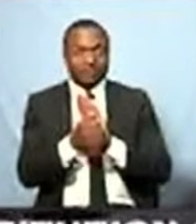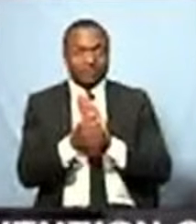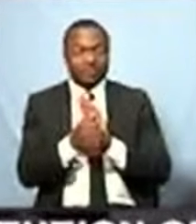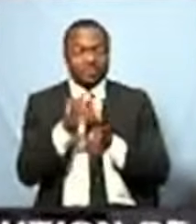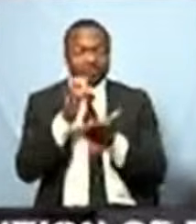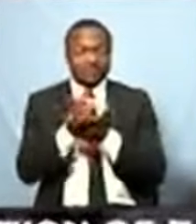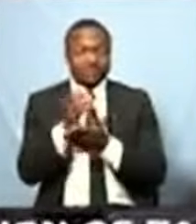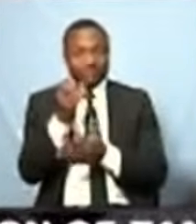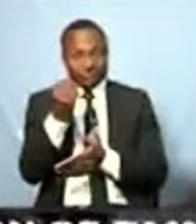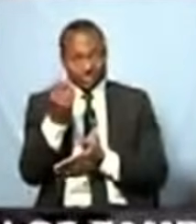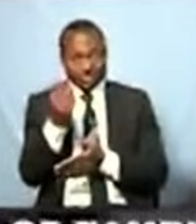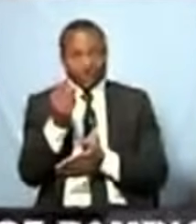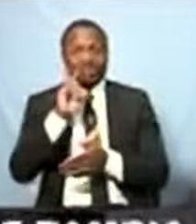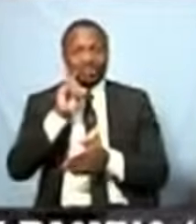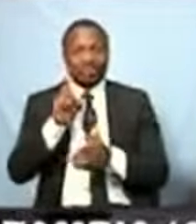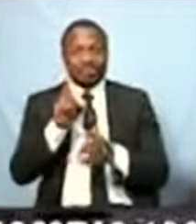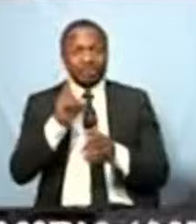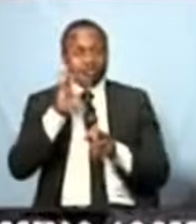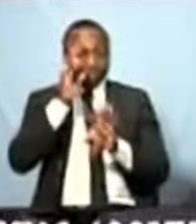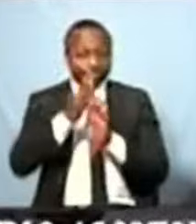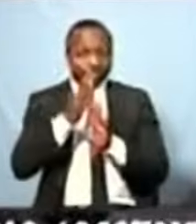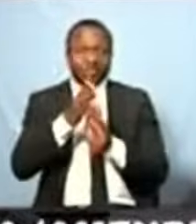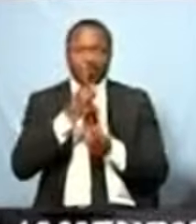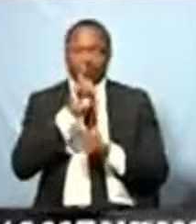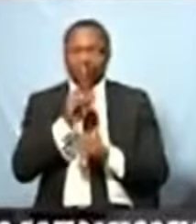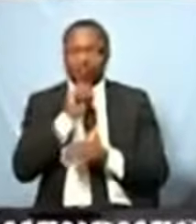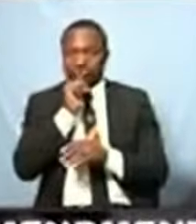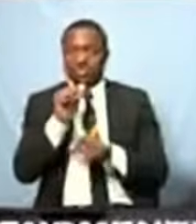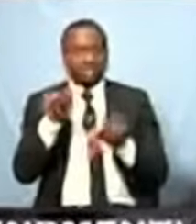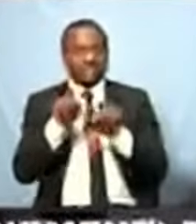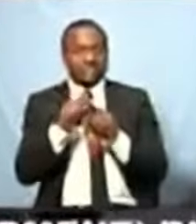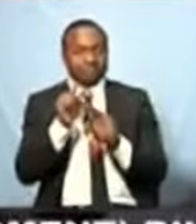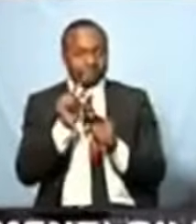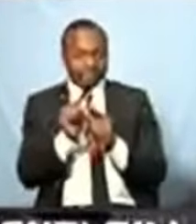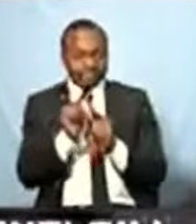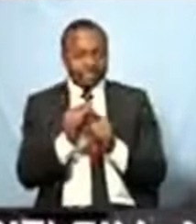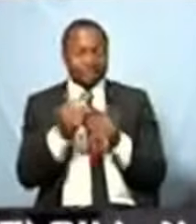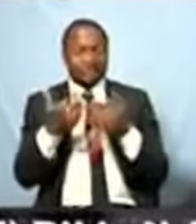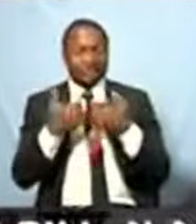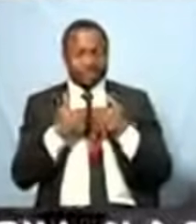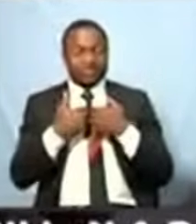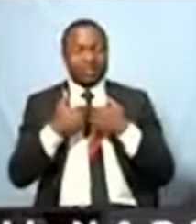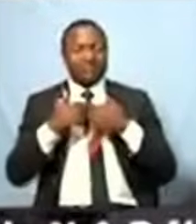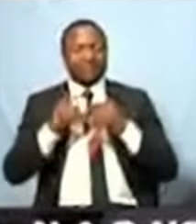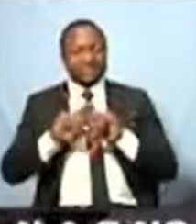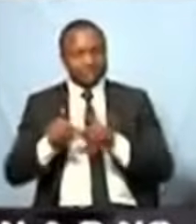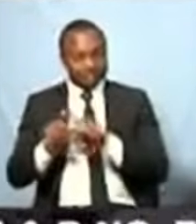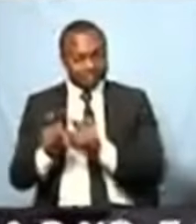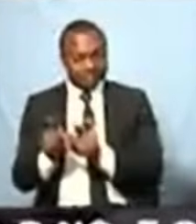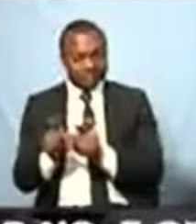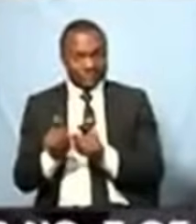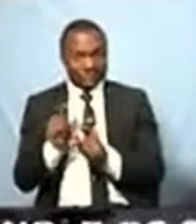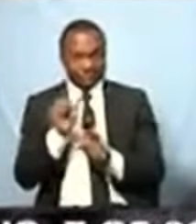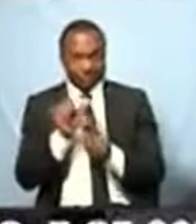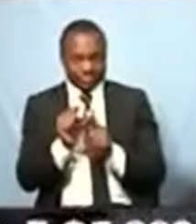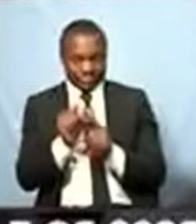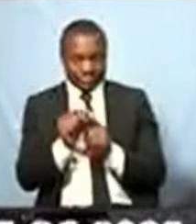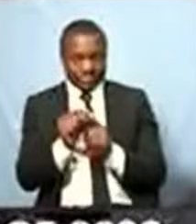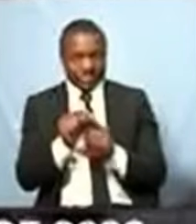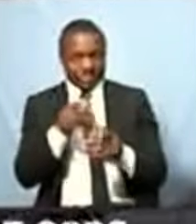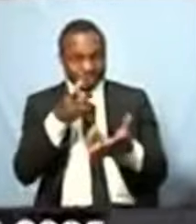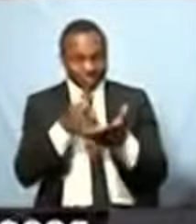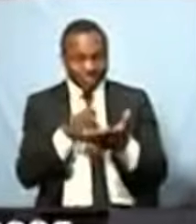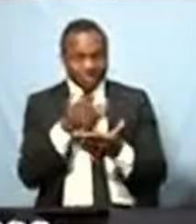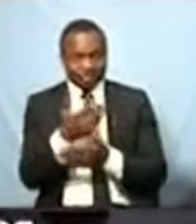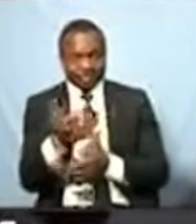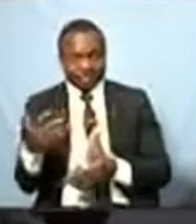Couple 12, and I need to stick to the truth. They are not in the same wording. They have distantly referenced to these